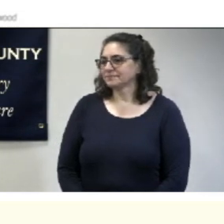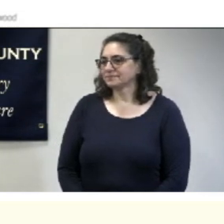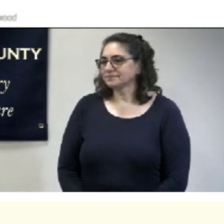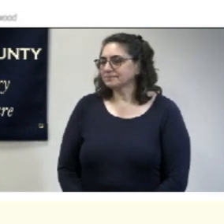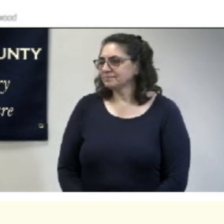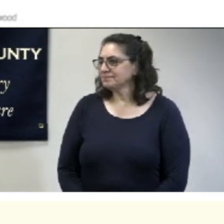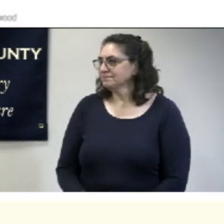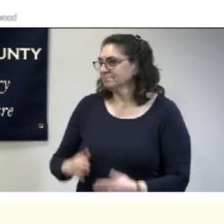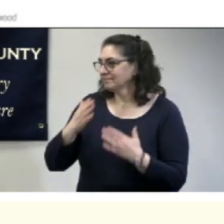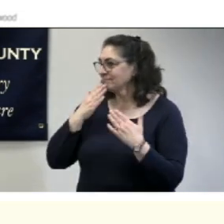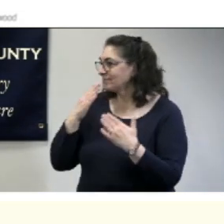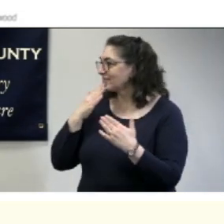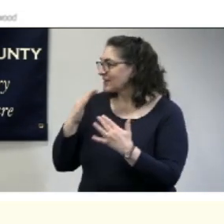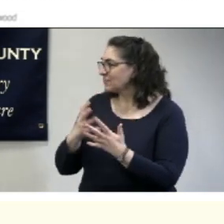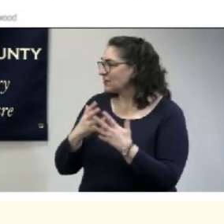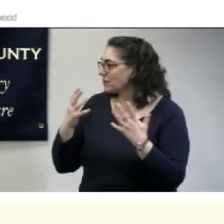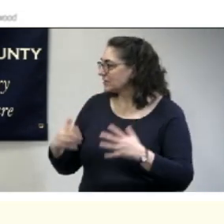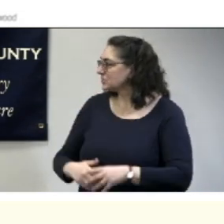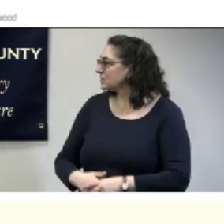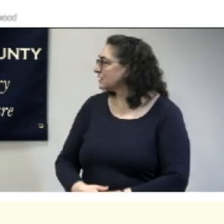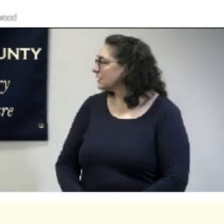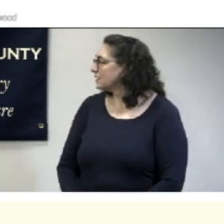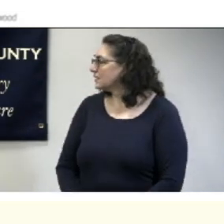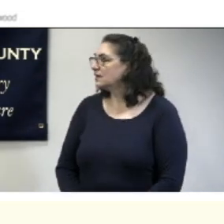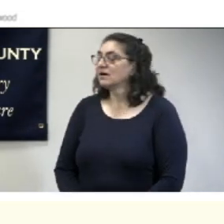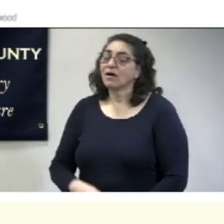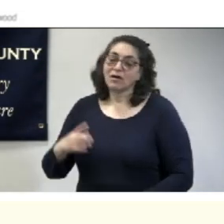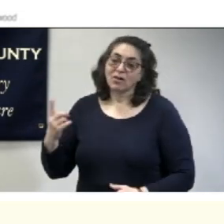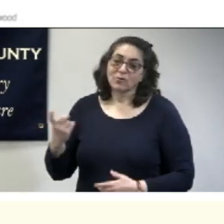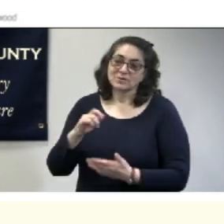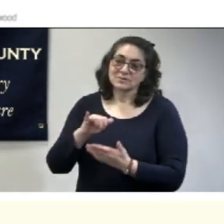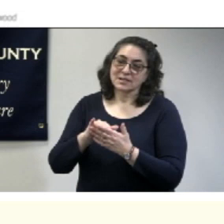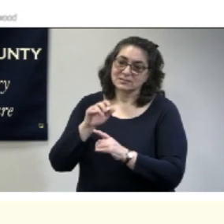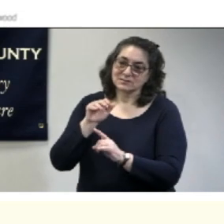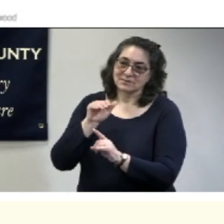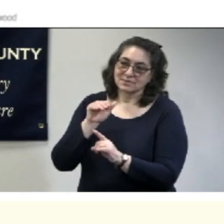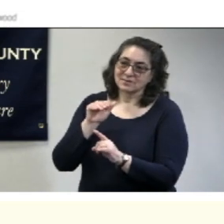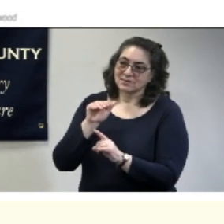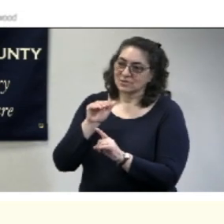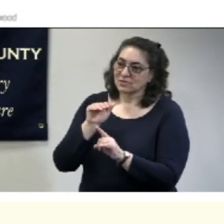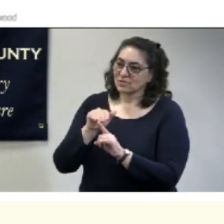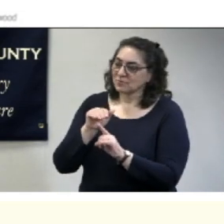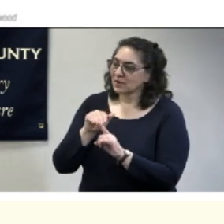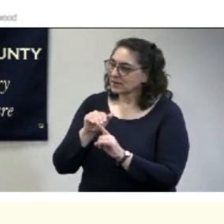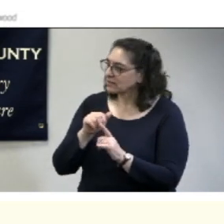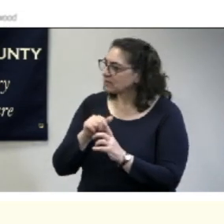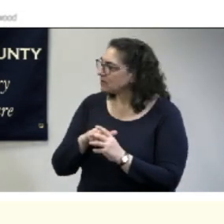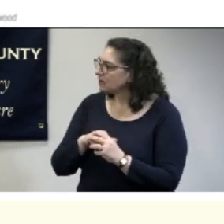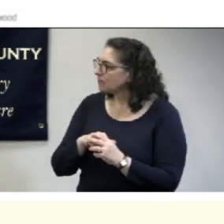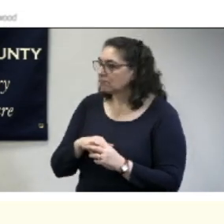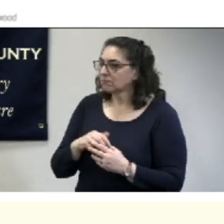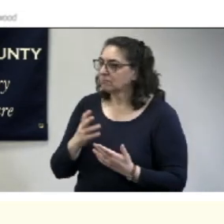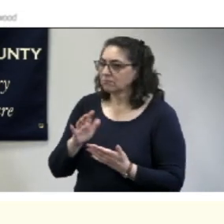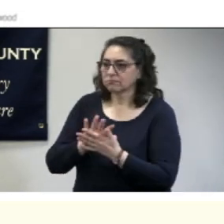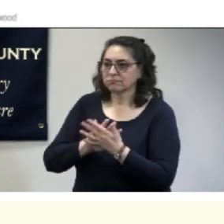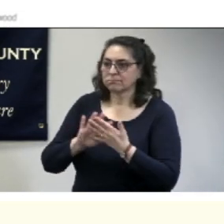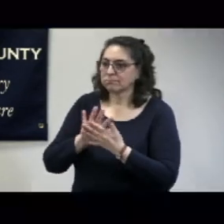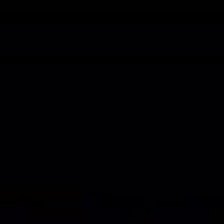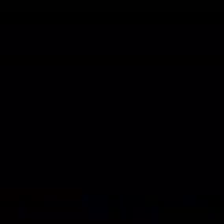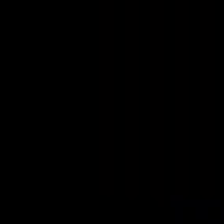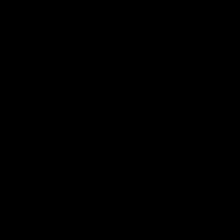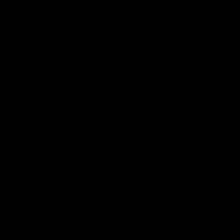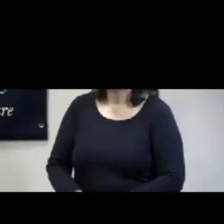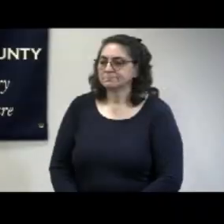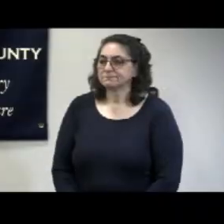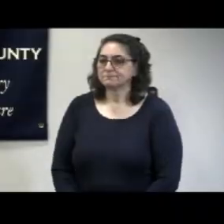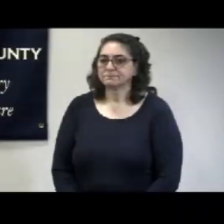Thank you very much, Doctor. That's, as always, a reminder of the way your unit saves lives here in Passaic County every day. So appreciate that. Matt,